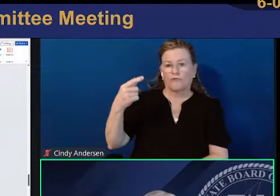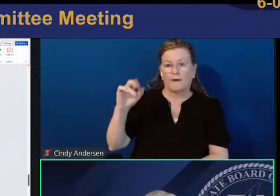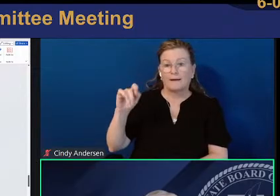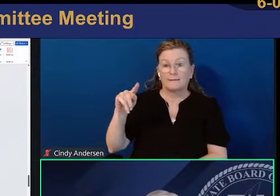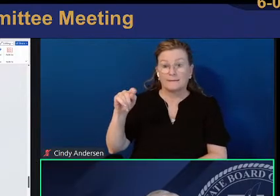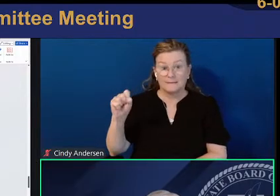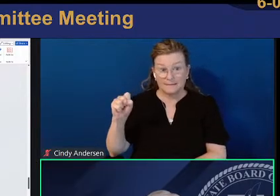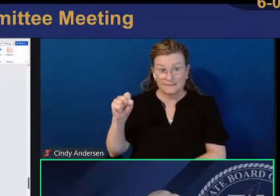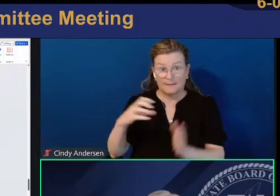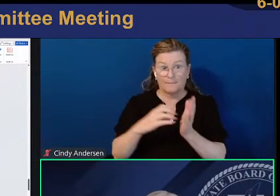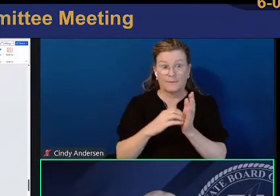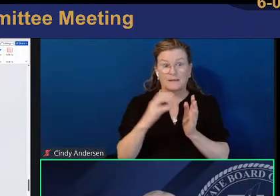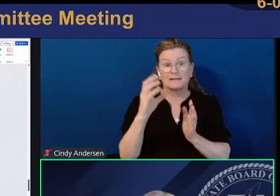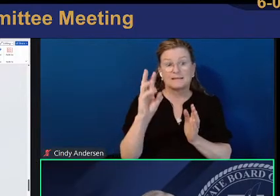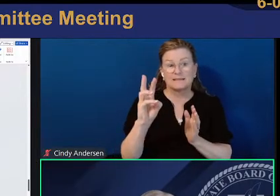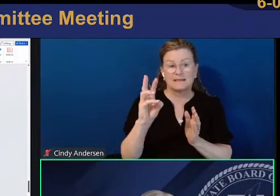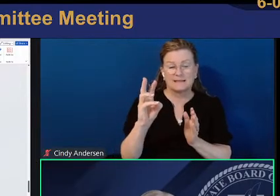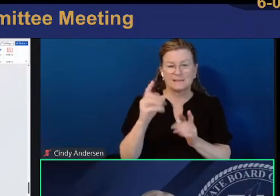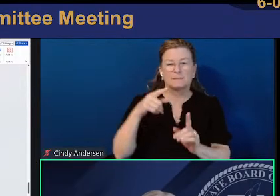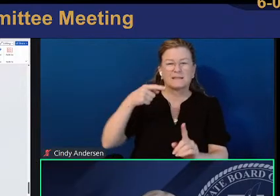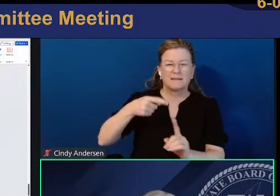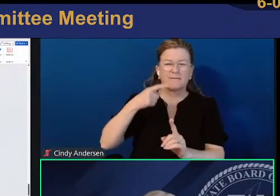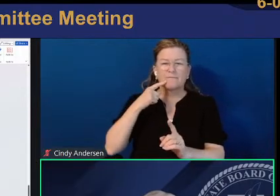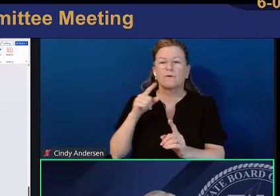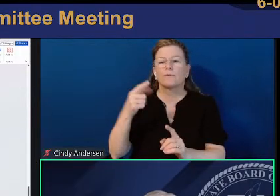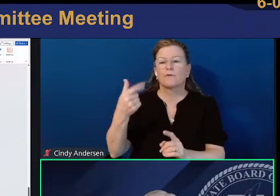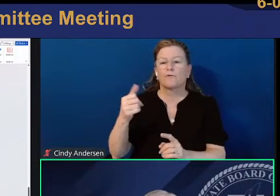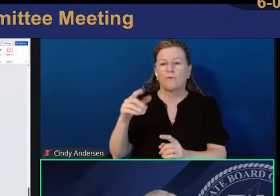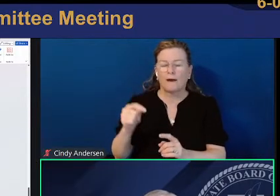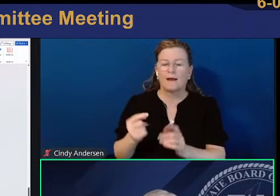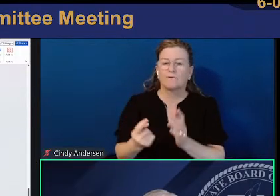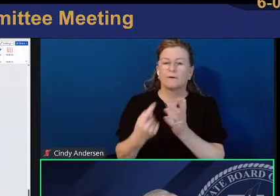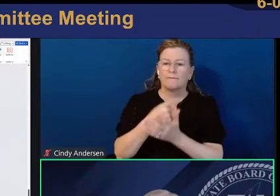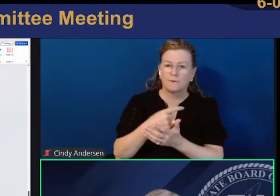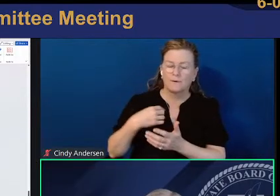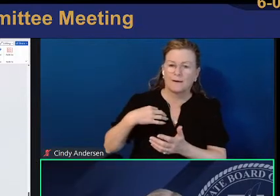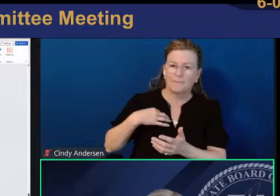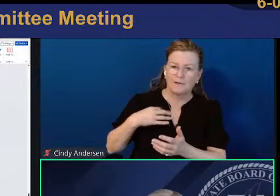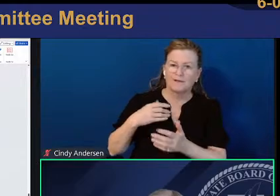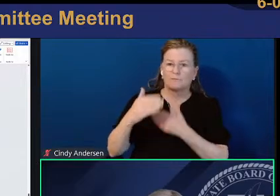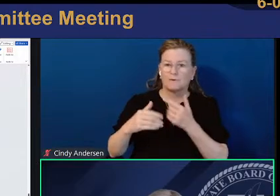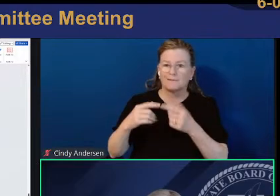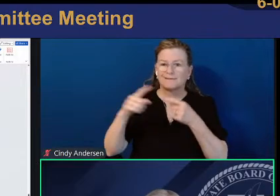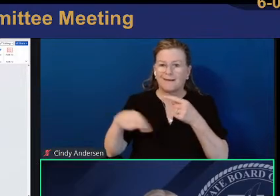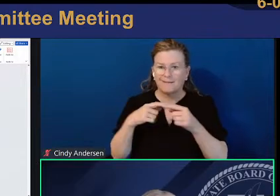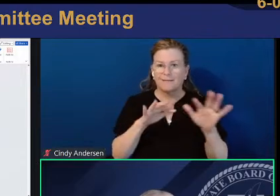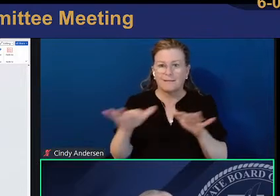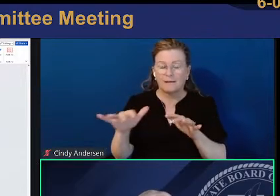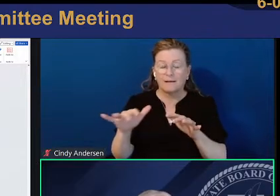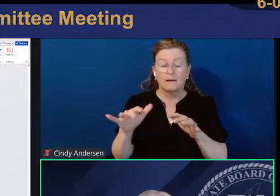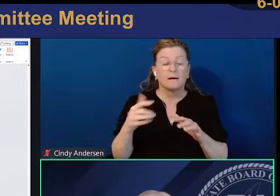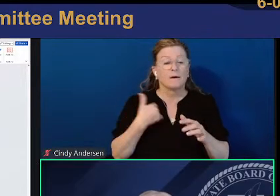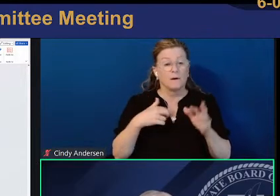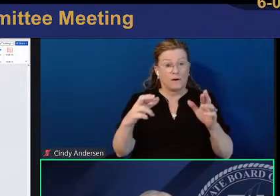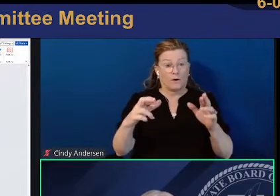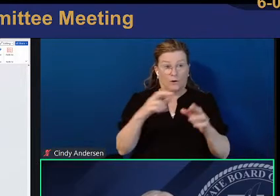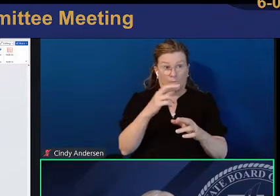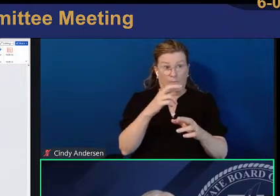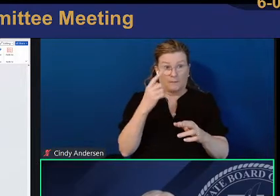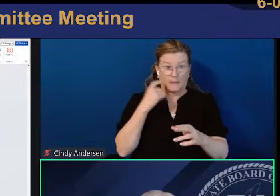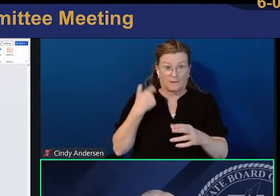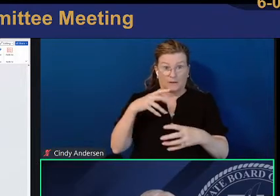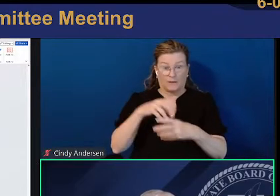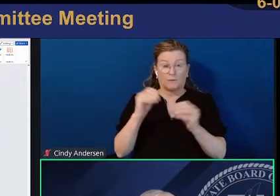is specific to the grant application review process and cycle. So we're hoping that by including more information, we're able to